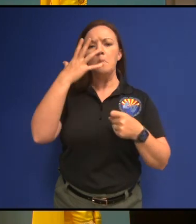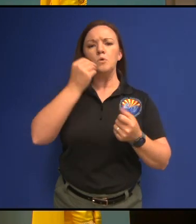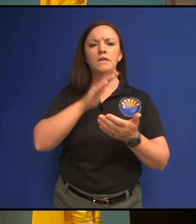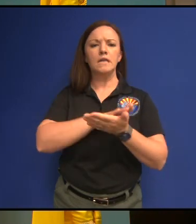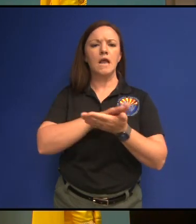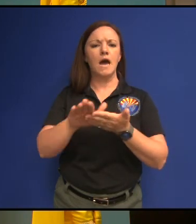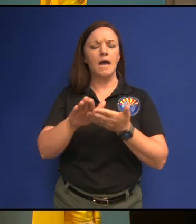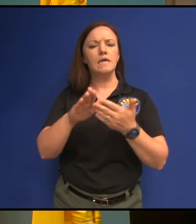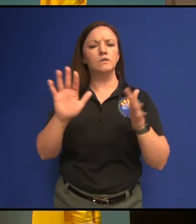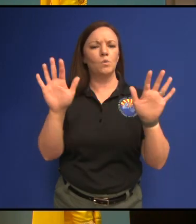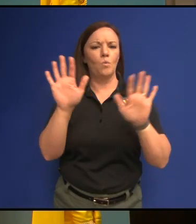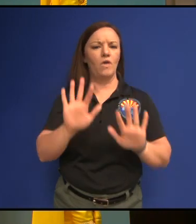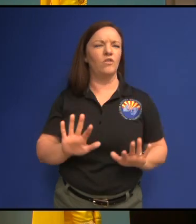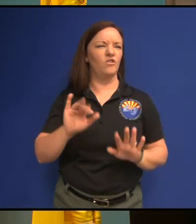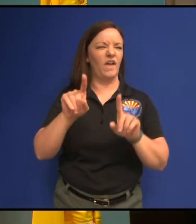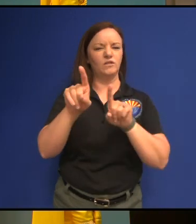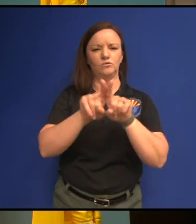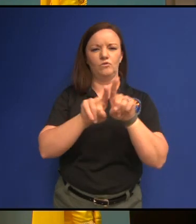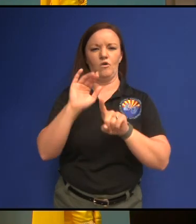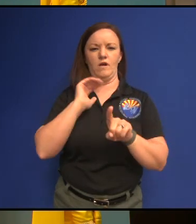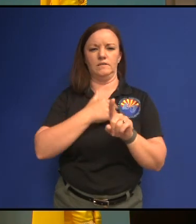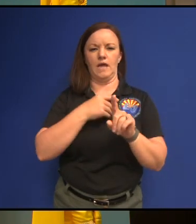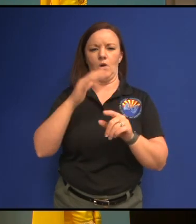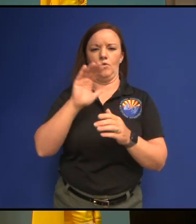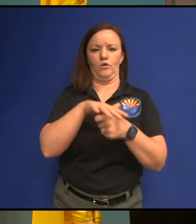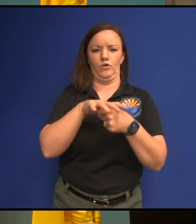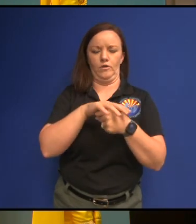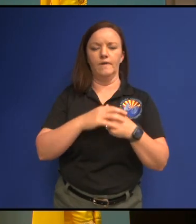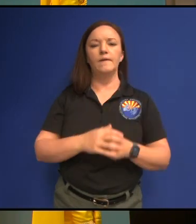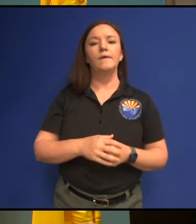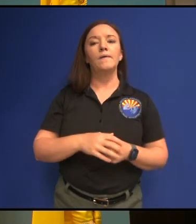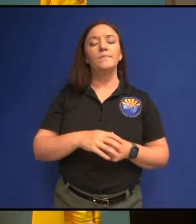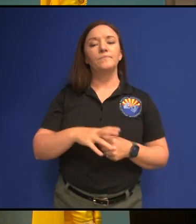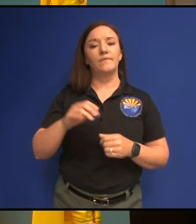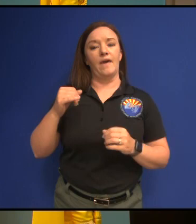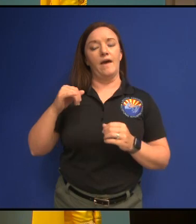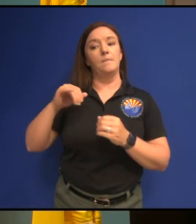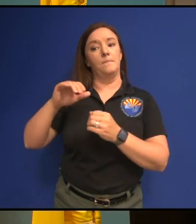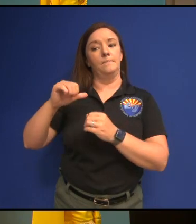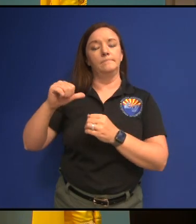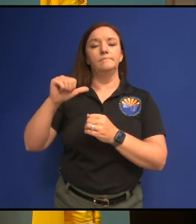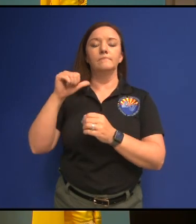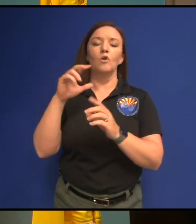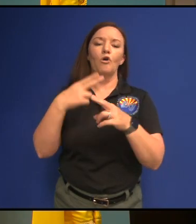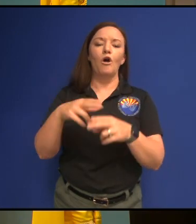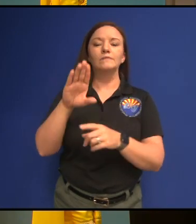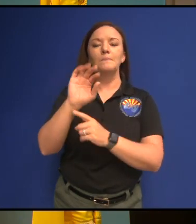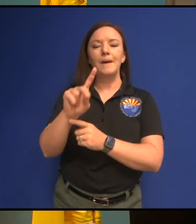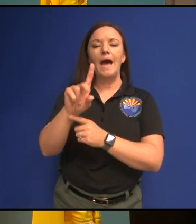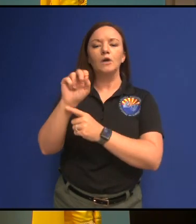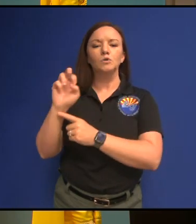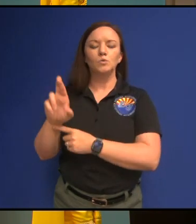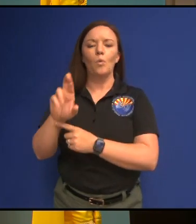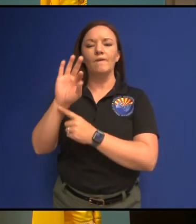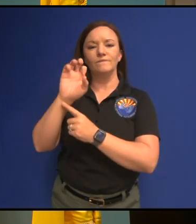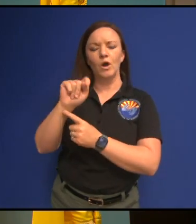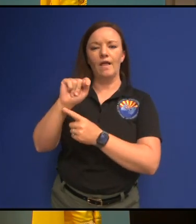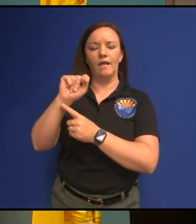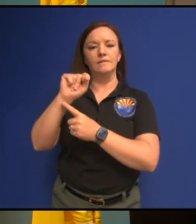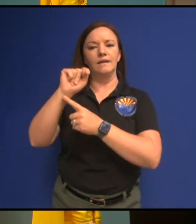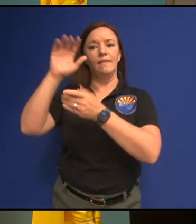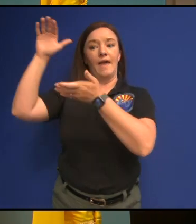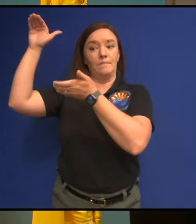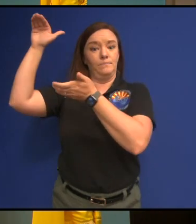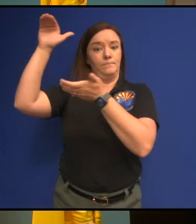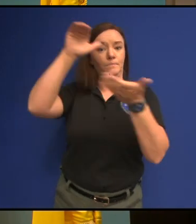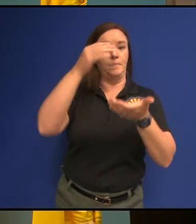star is where we are here. That boundary, that backdoor front that we've been talking about, you can see here in the blue, that's pushed further south, again,